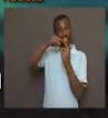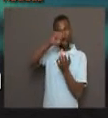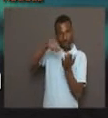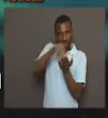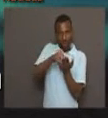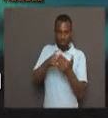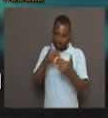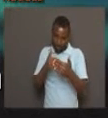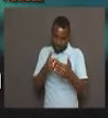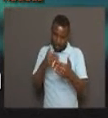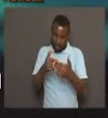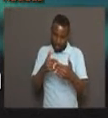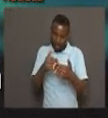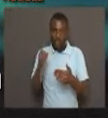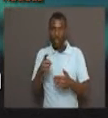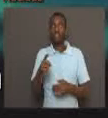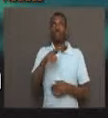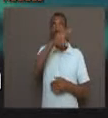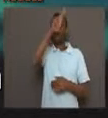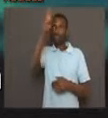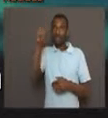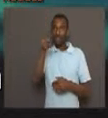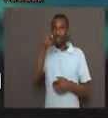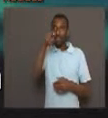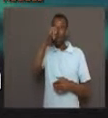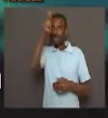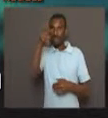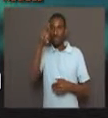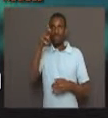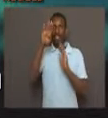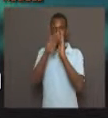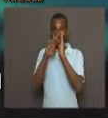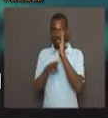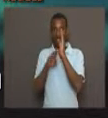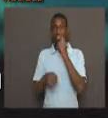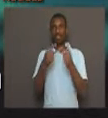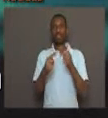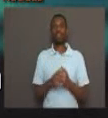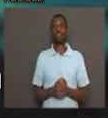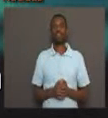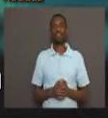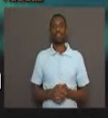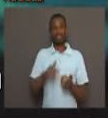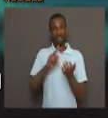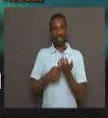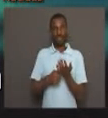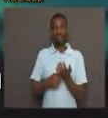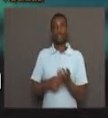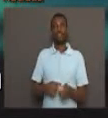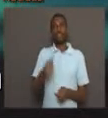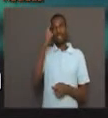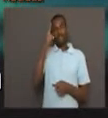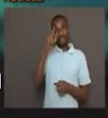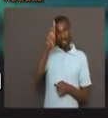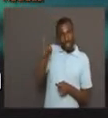However, they will only gain or lose energy at the moment they transfer from